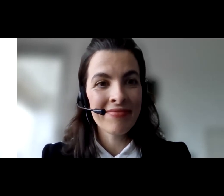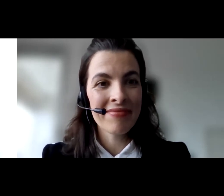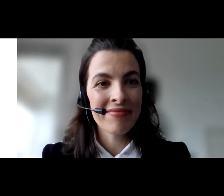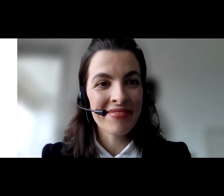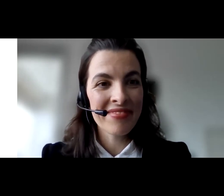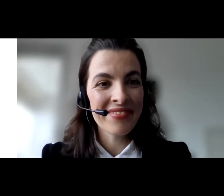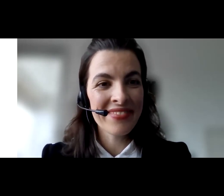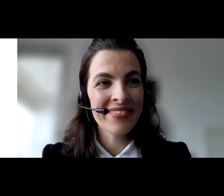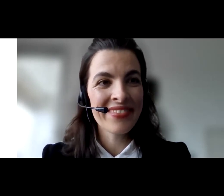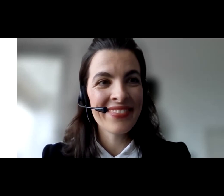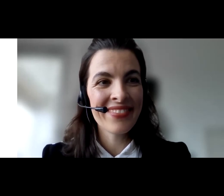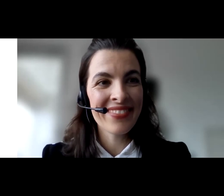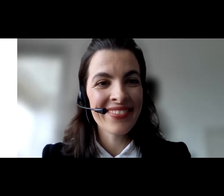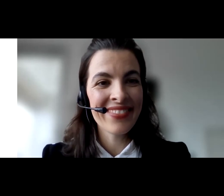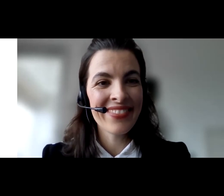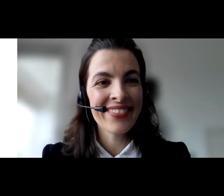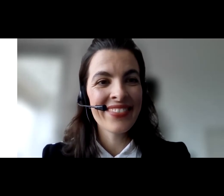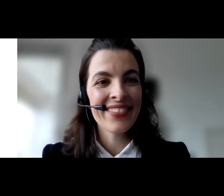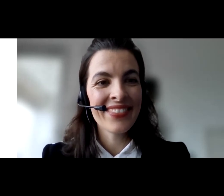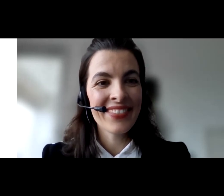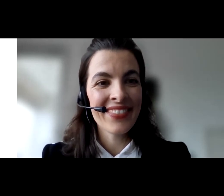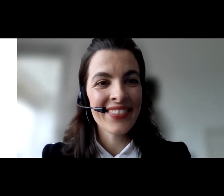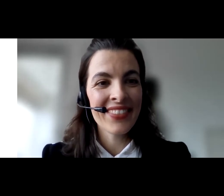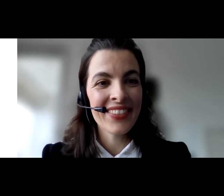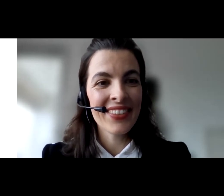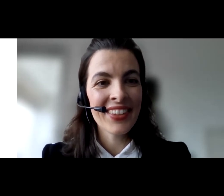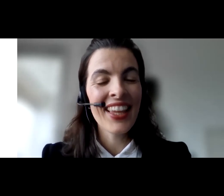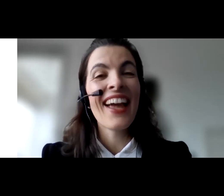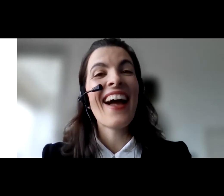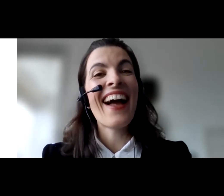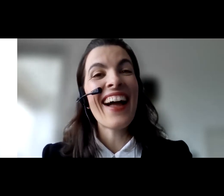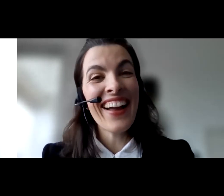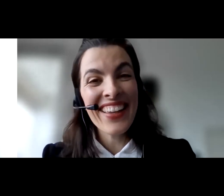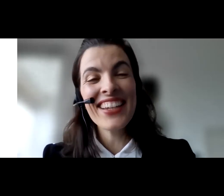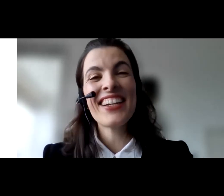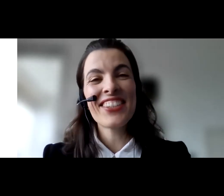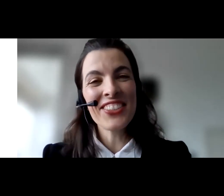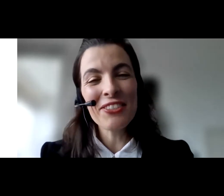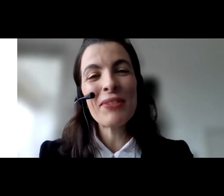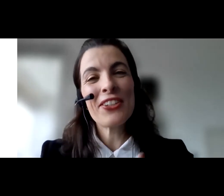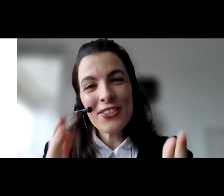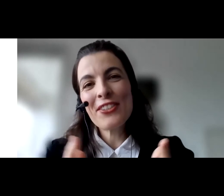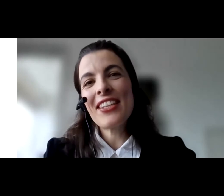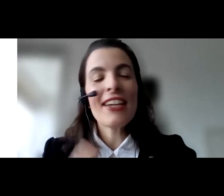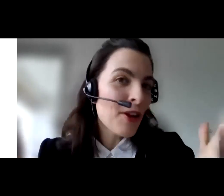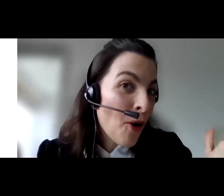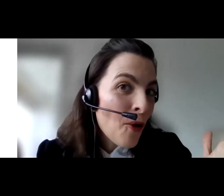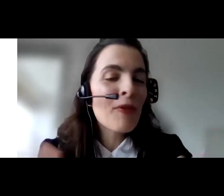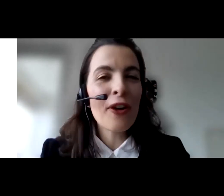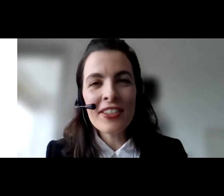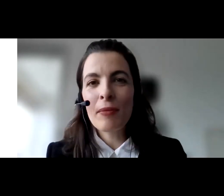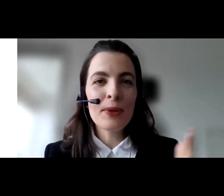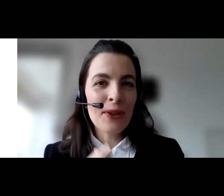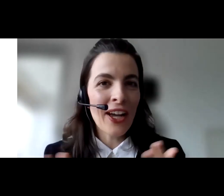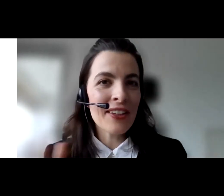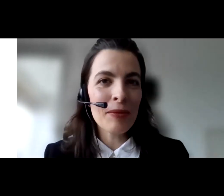online even more convenience than the other way around. Yeah. So you could, because you could stay at home,